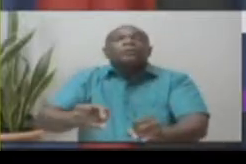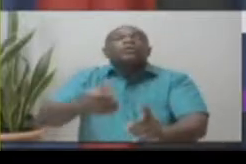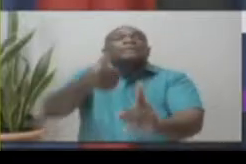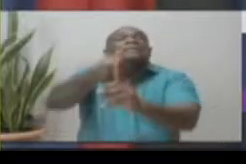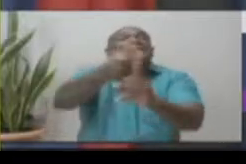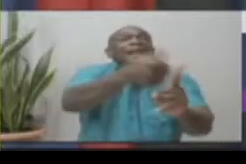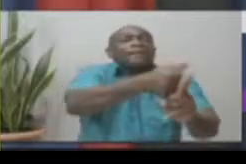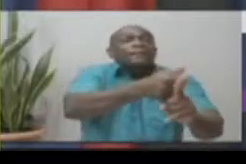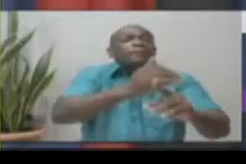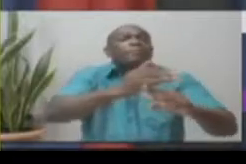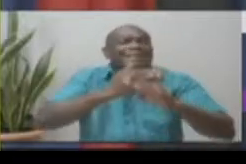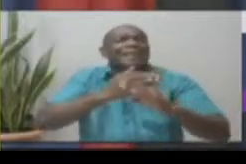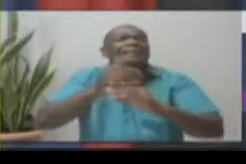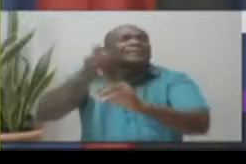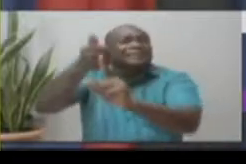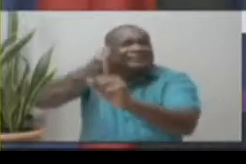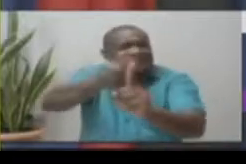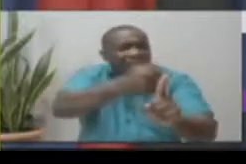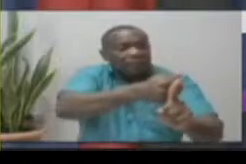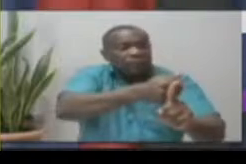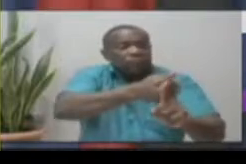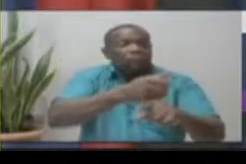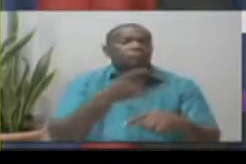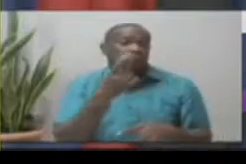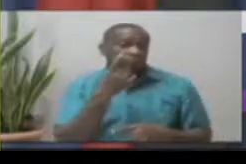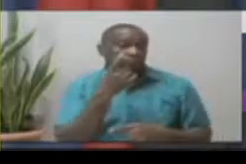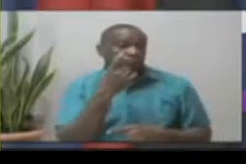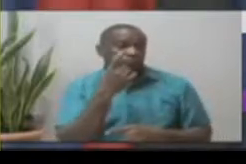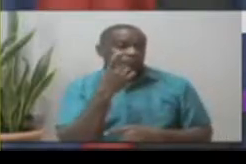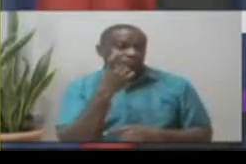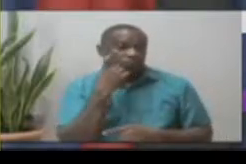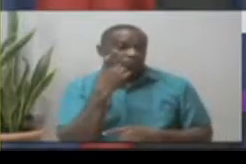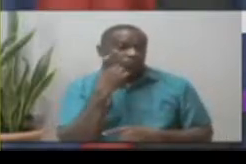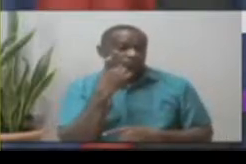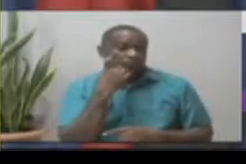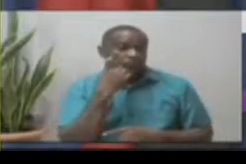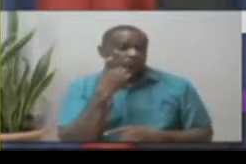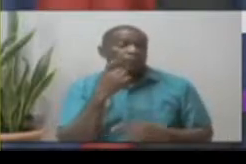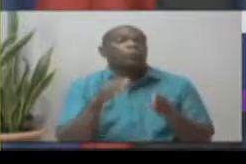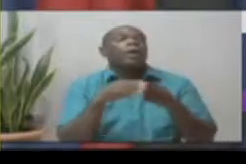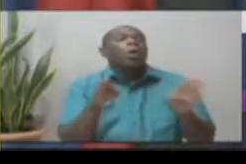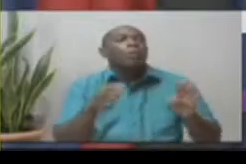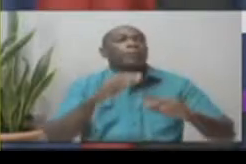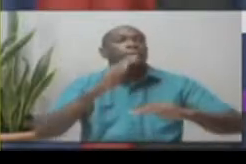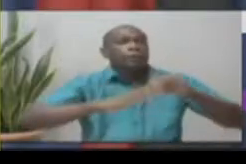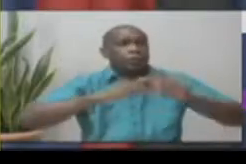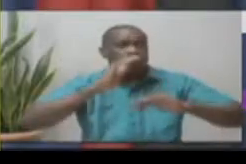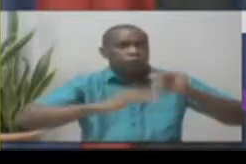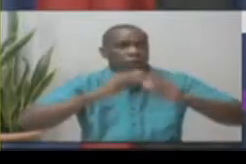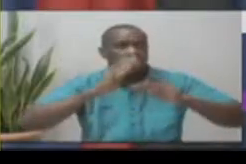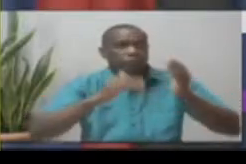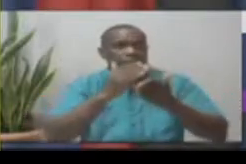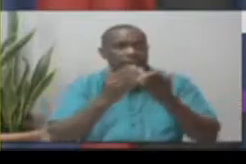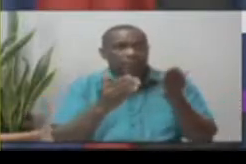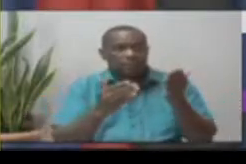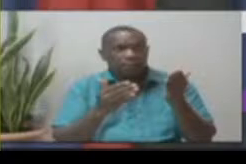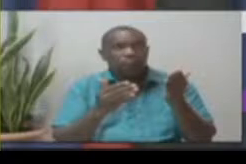We've opened up the construction sector last week. People have come back out to work there.